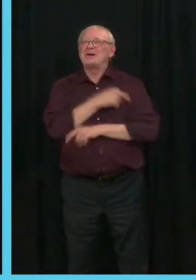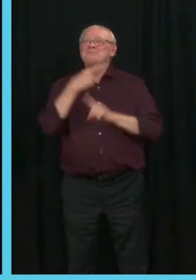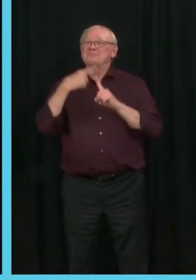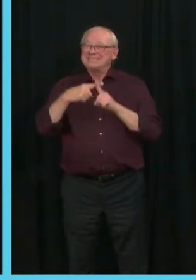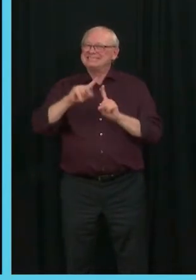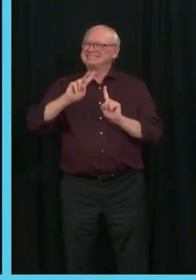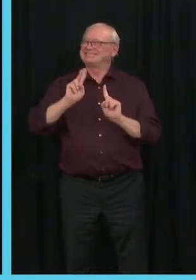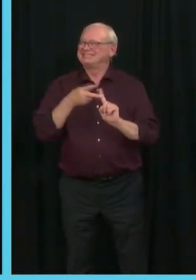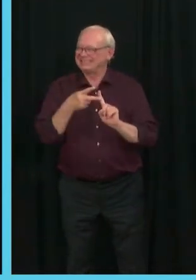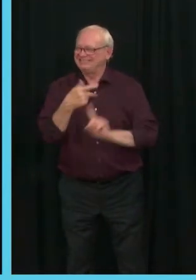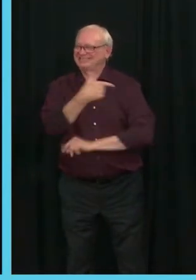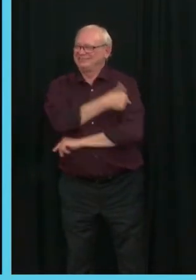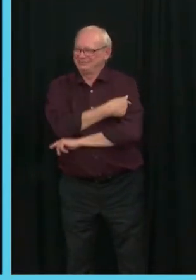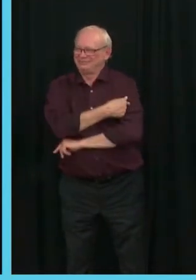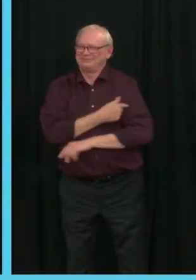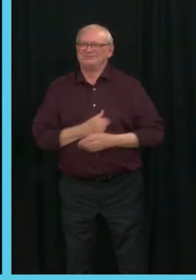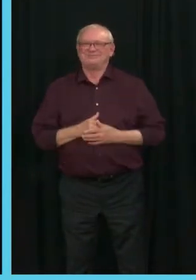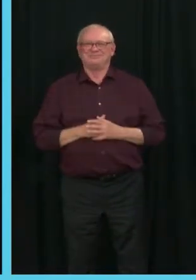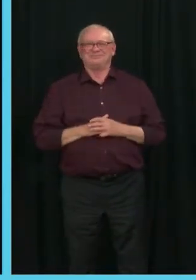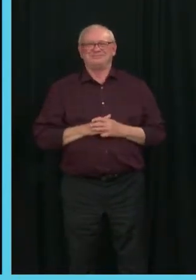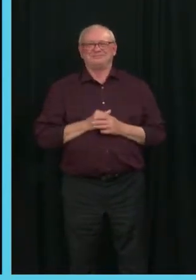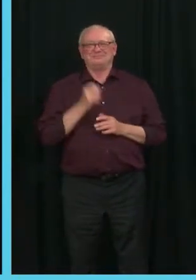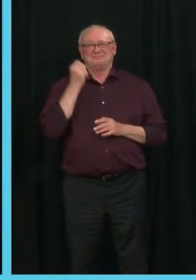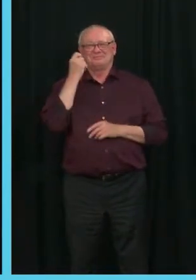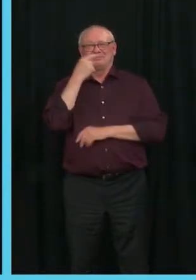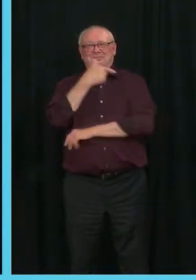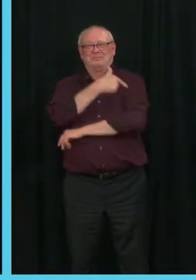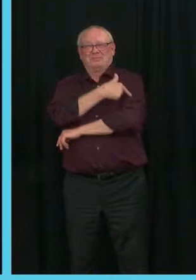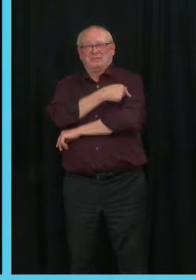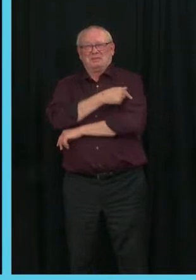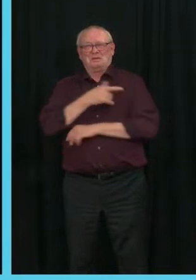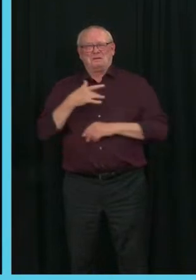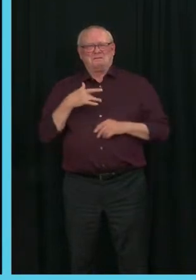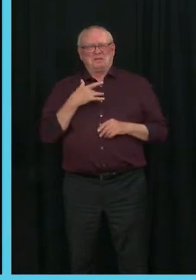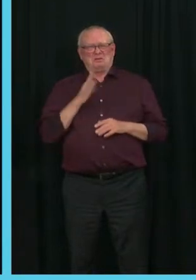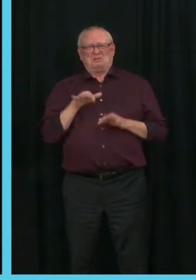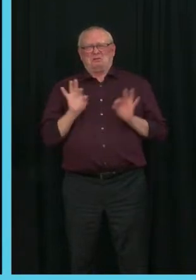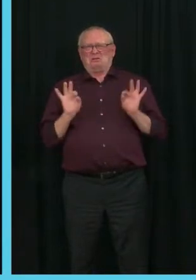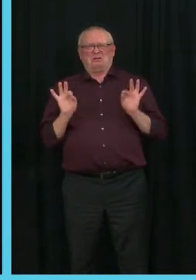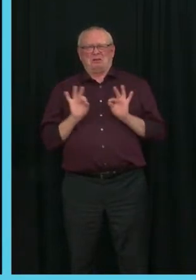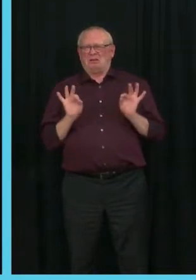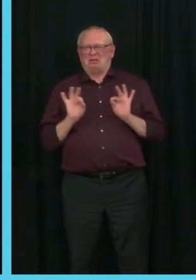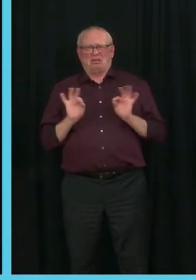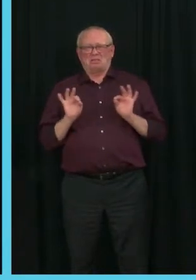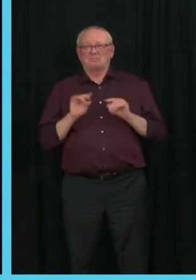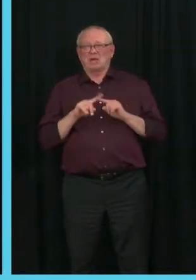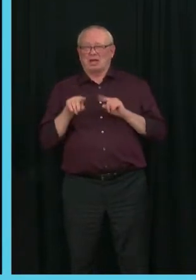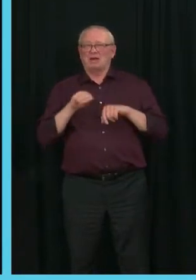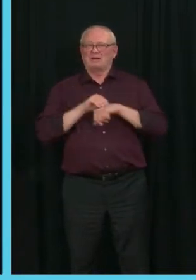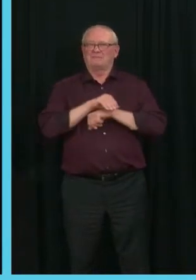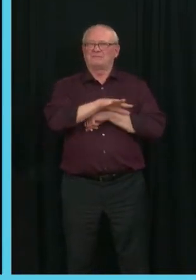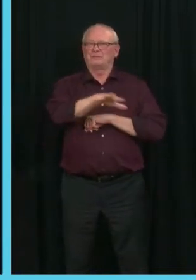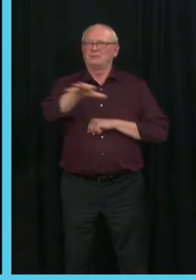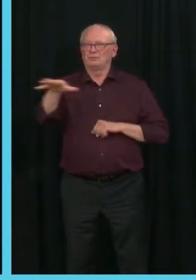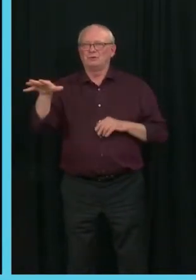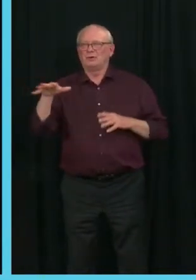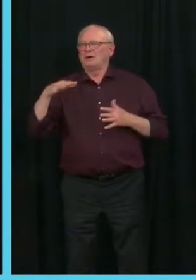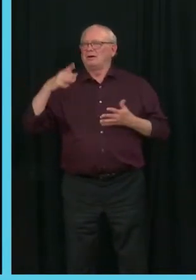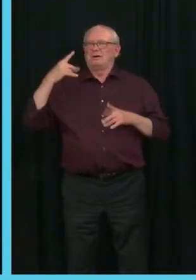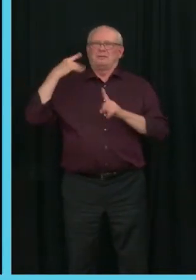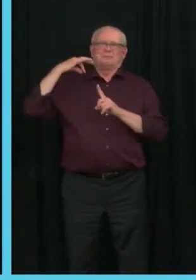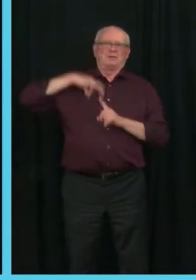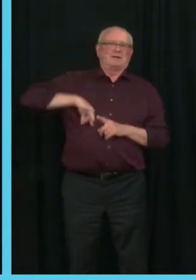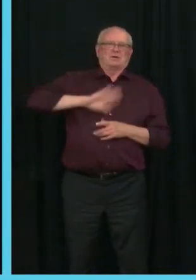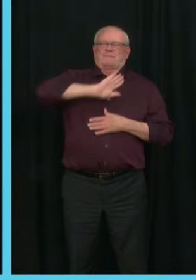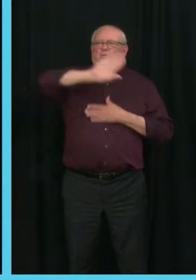is an example of a small action that has big consequences for your health and the health of everyone around you.